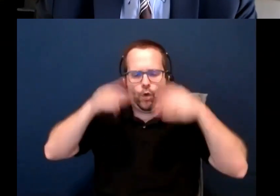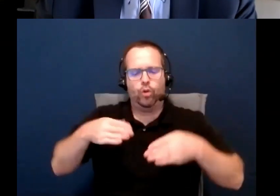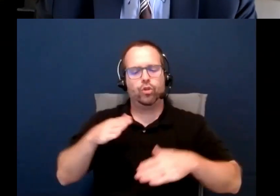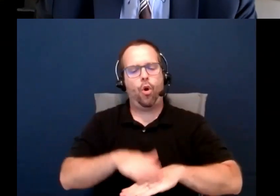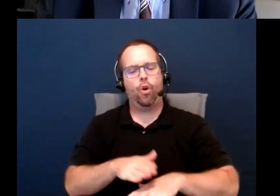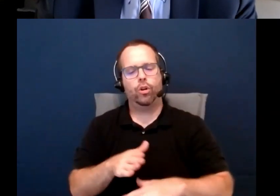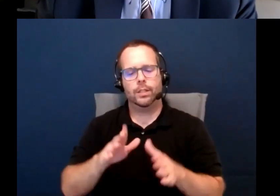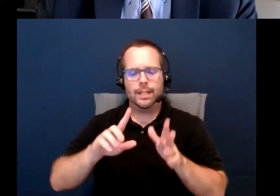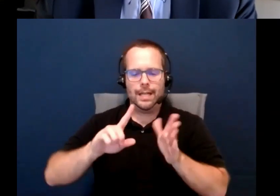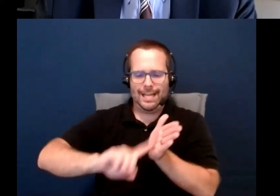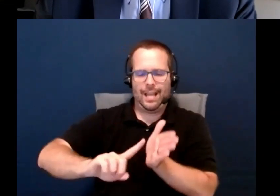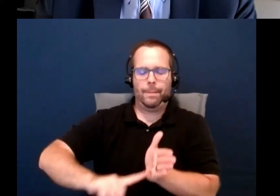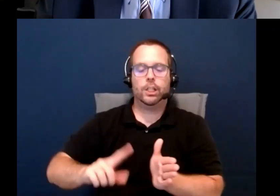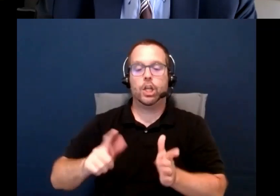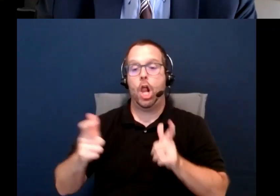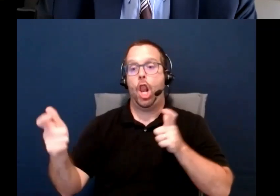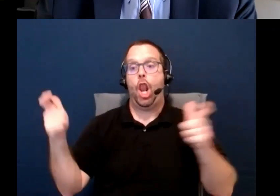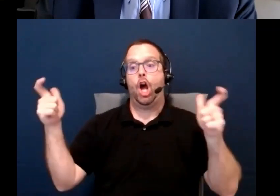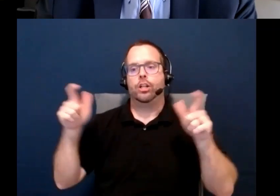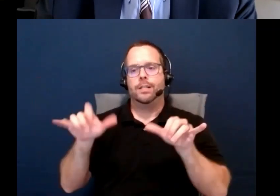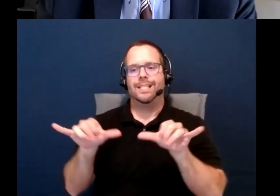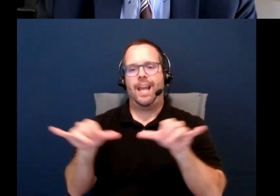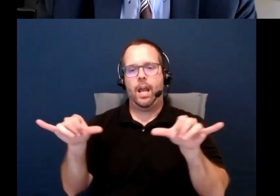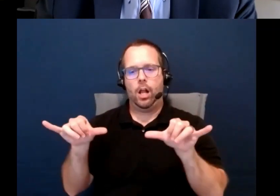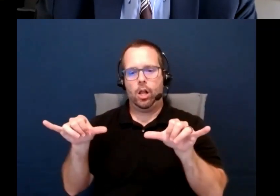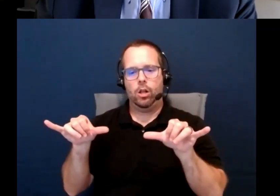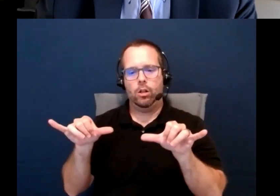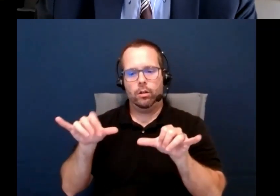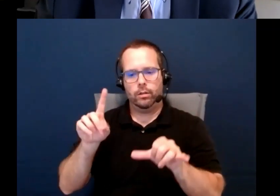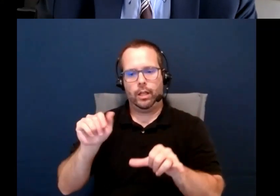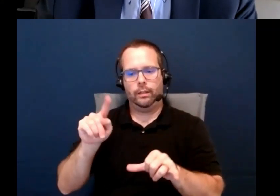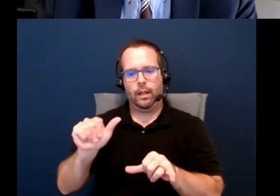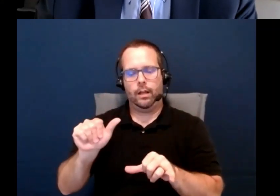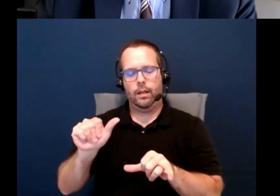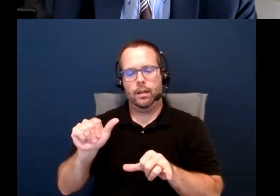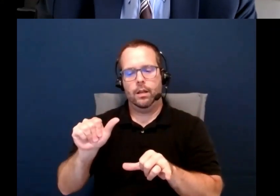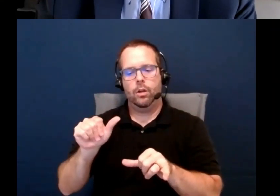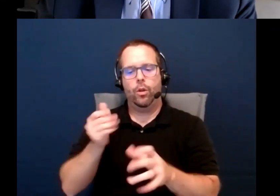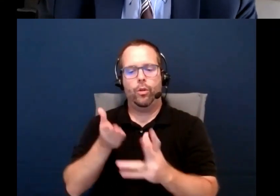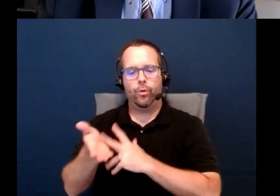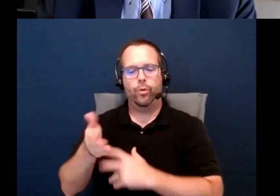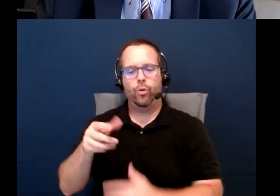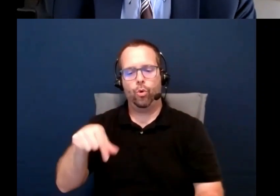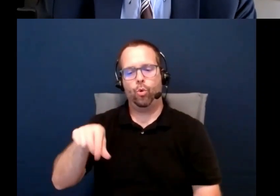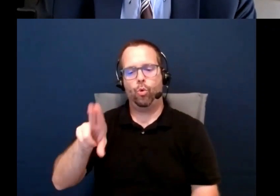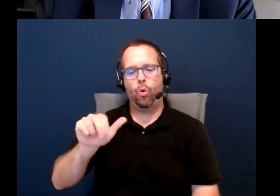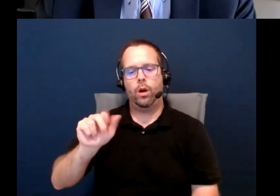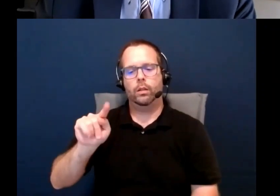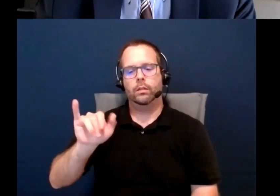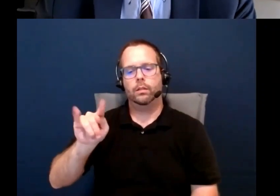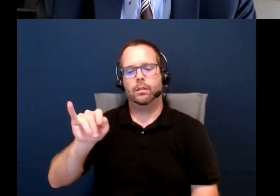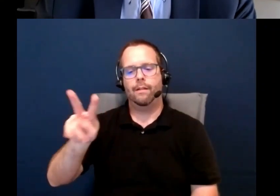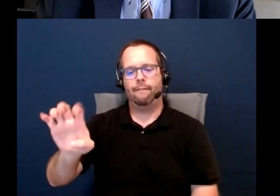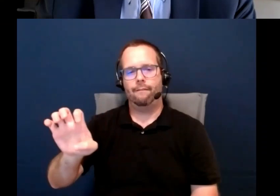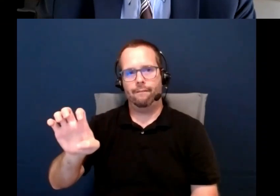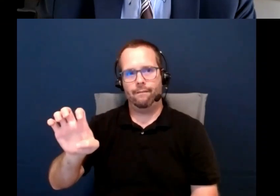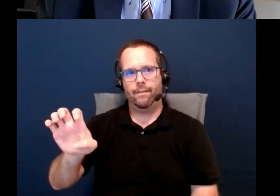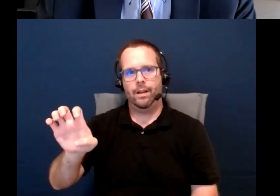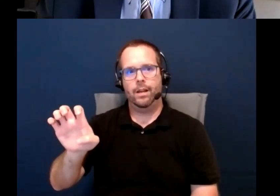examining large-scale databases through quantitative analysis, and it would be well worthwhile not just to